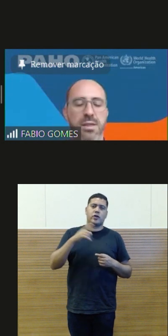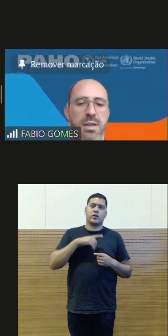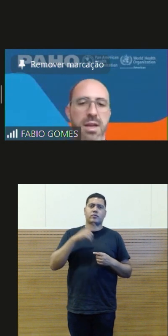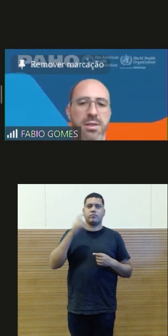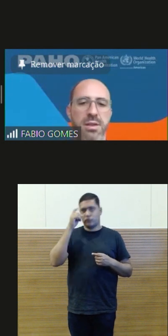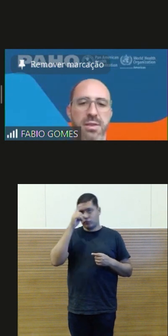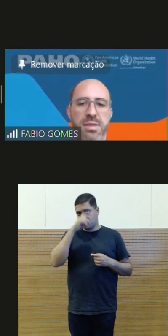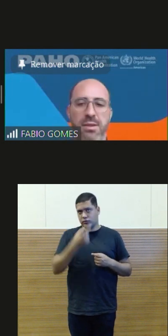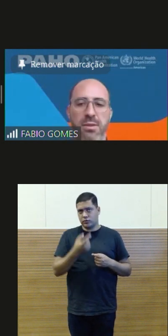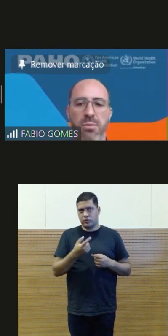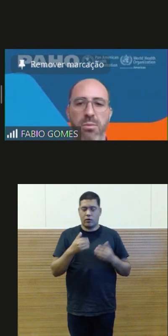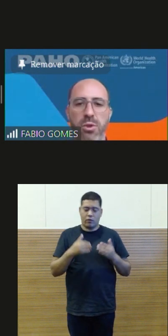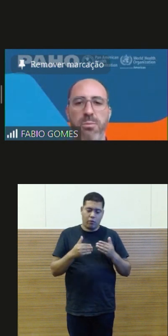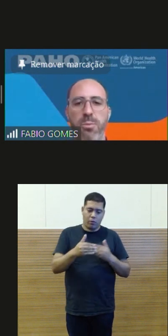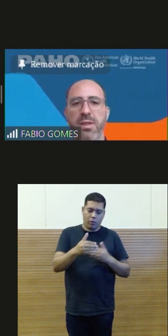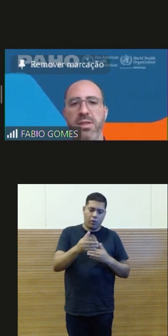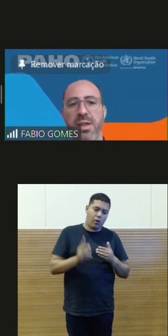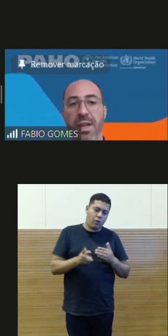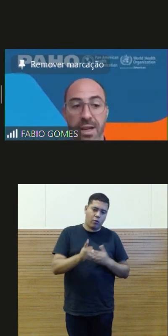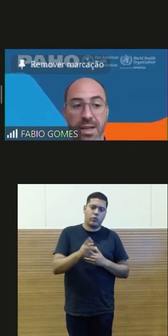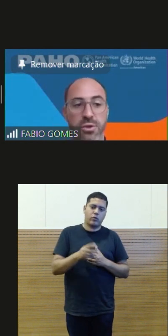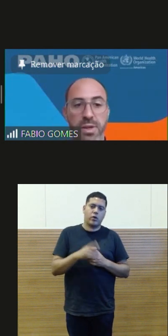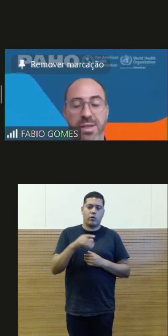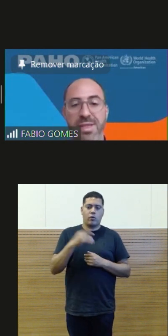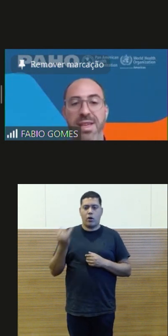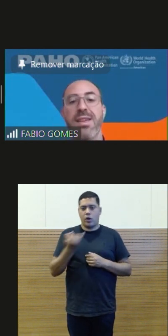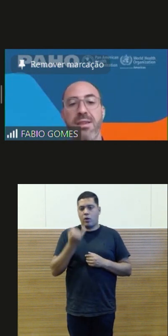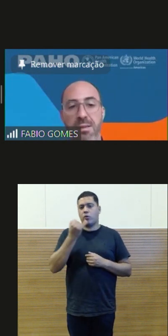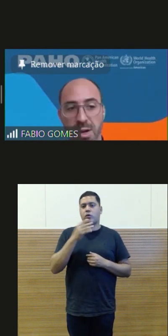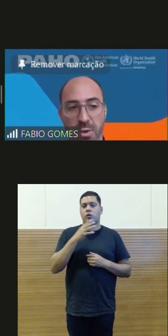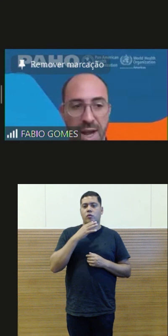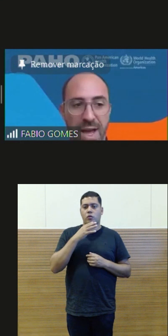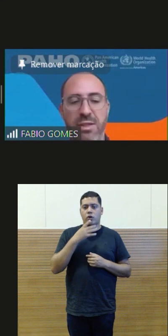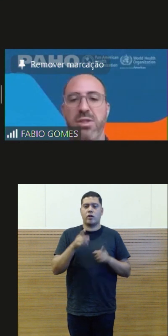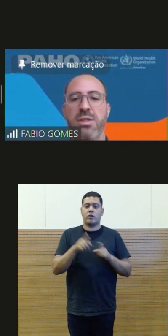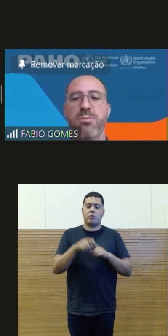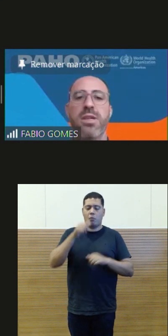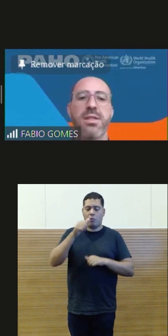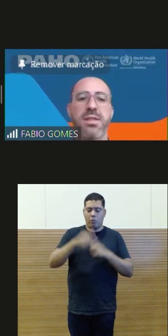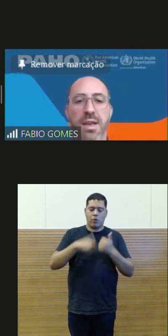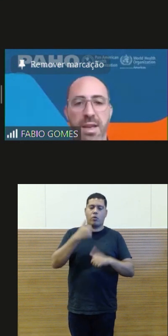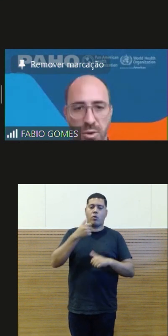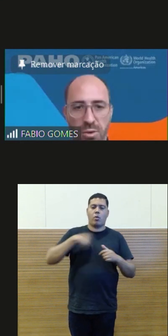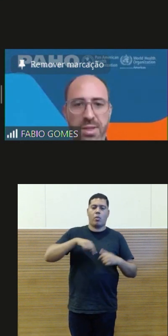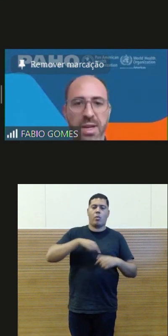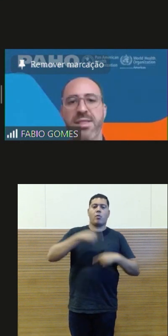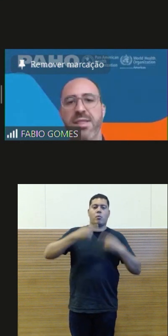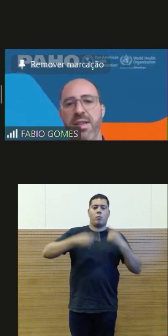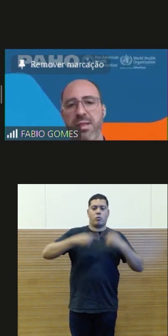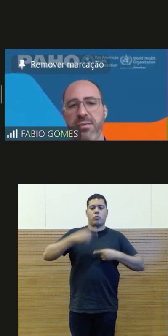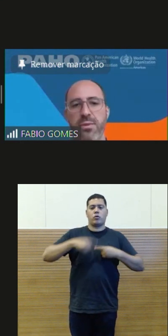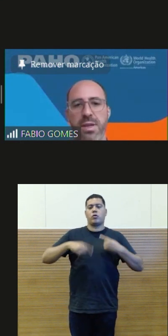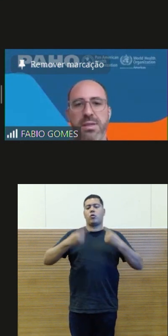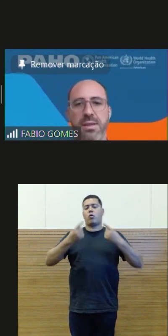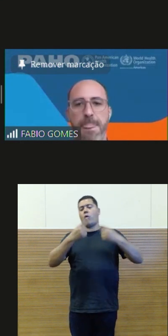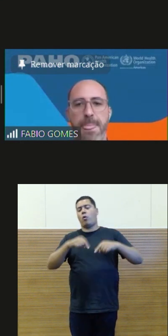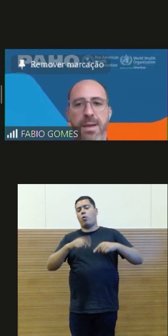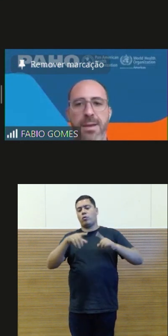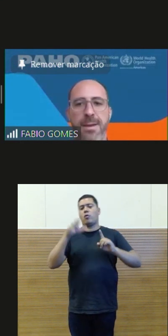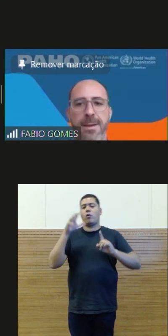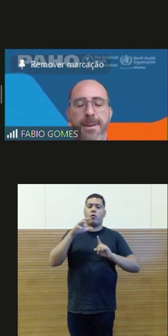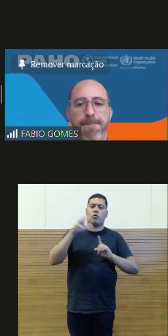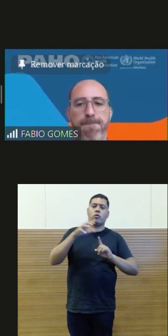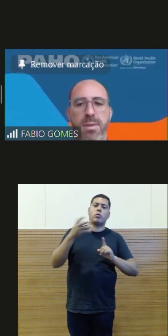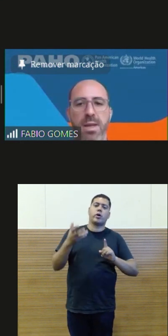foods, will have the hardship to advance. So besides improving our